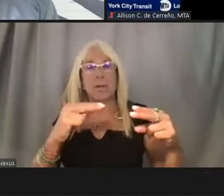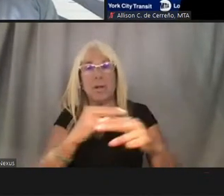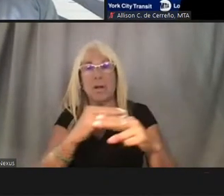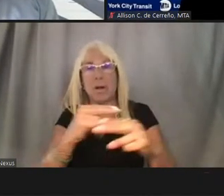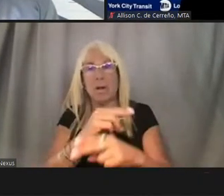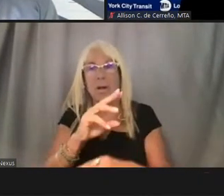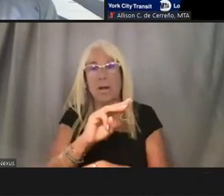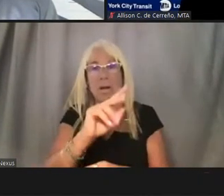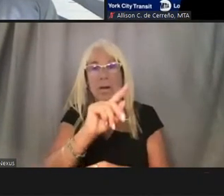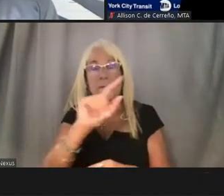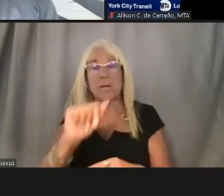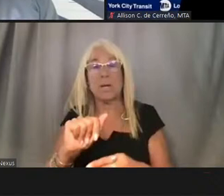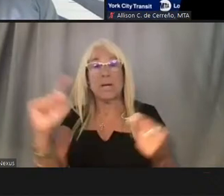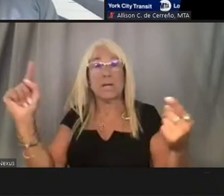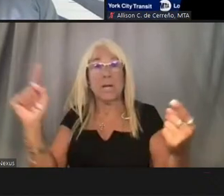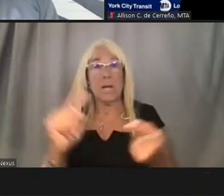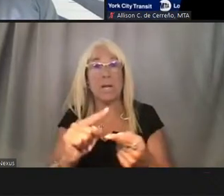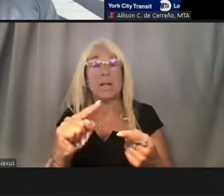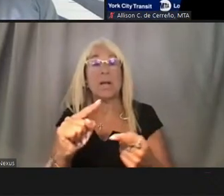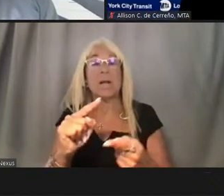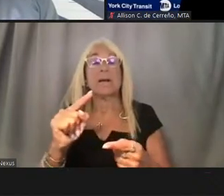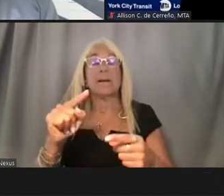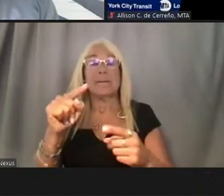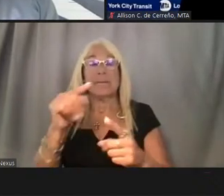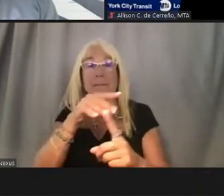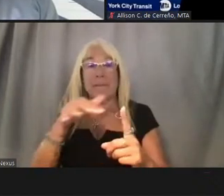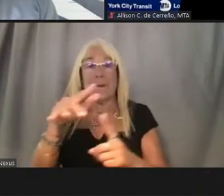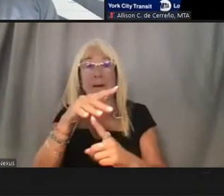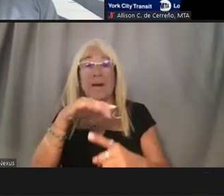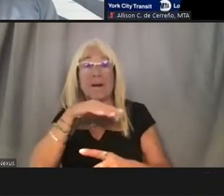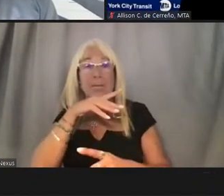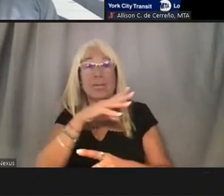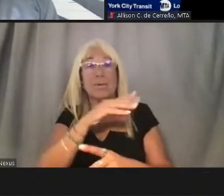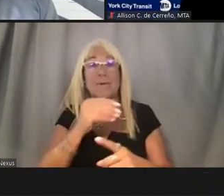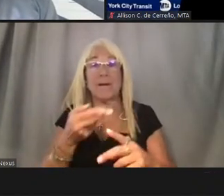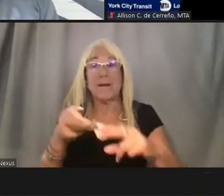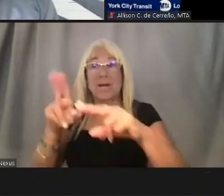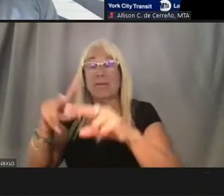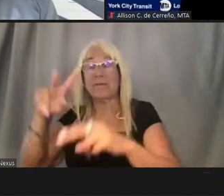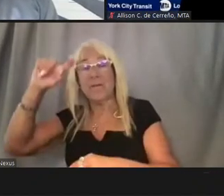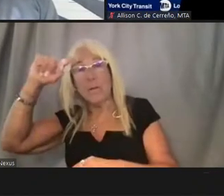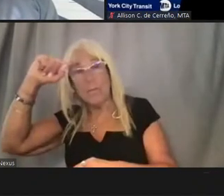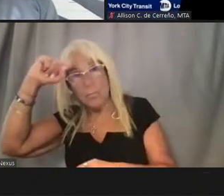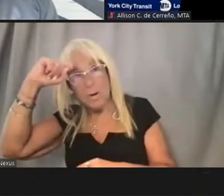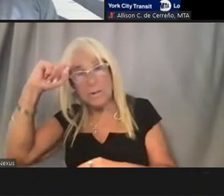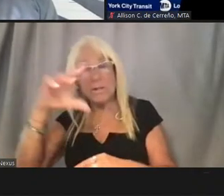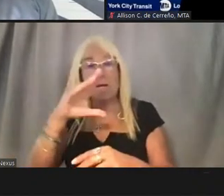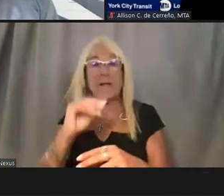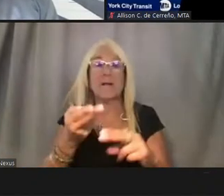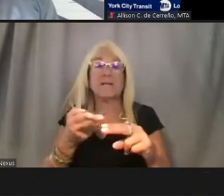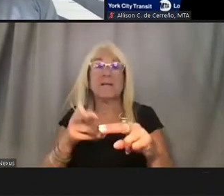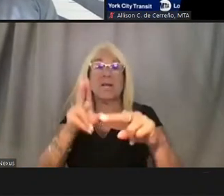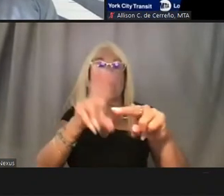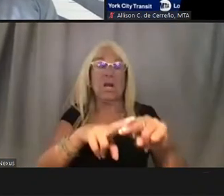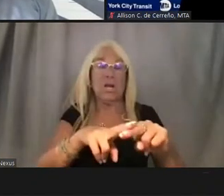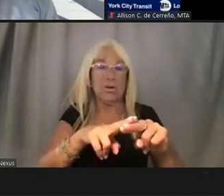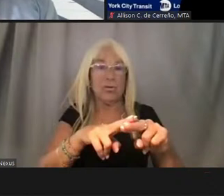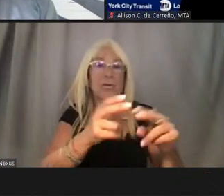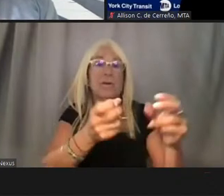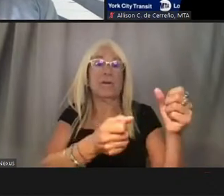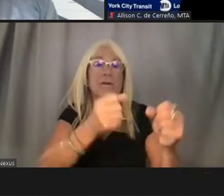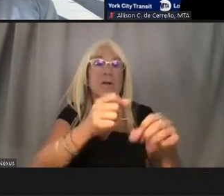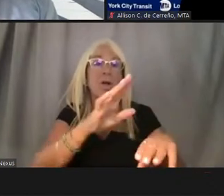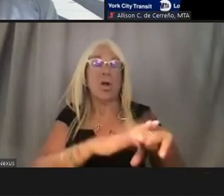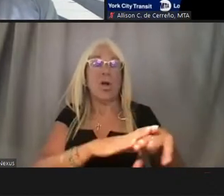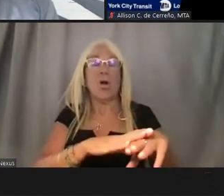notes an overall decline in air pollution across the city and region but an increase for the Bronx this is primarily due to increased vehicle miles traveled on the Cross Bronx